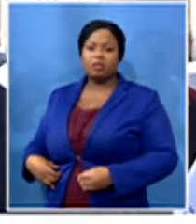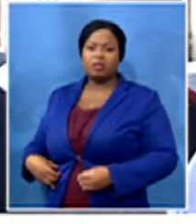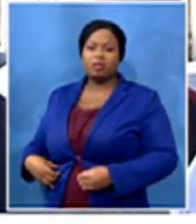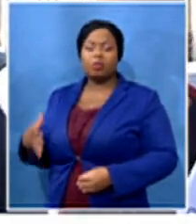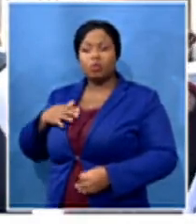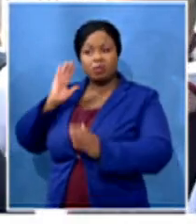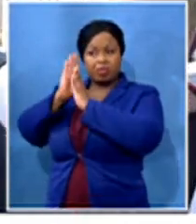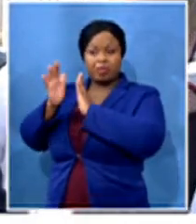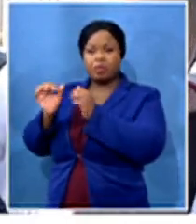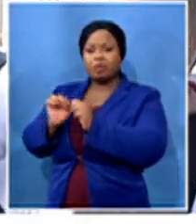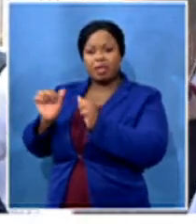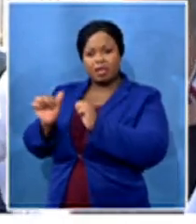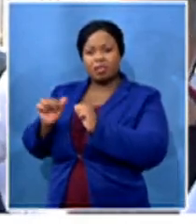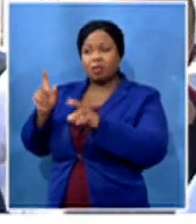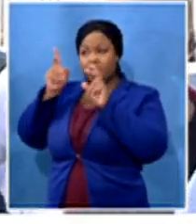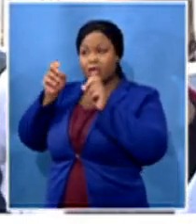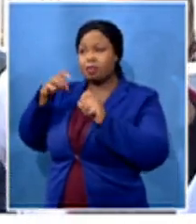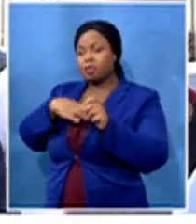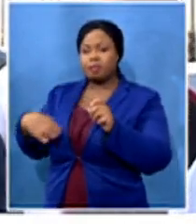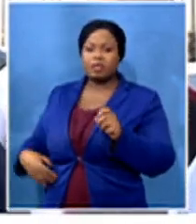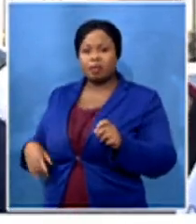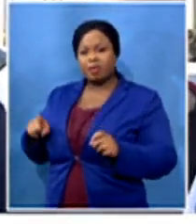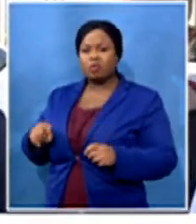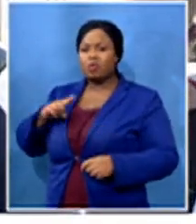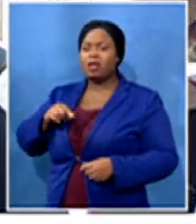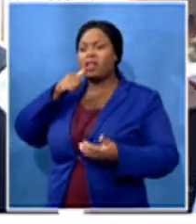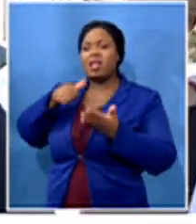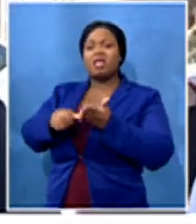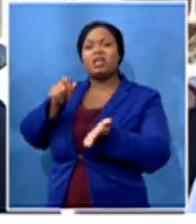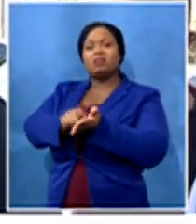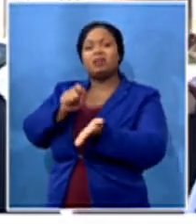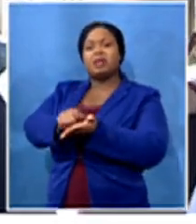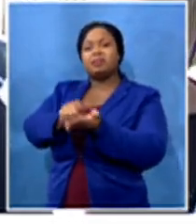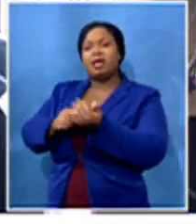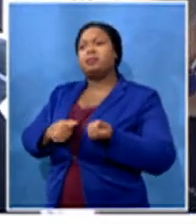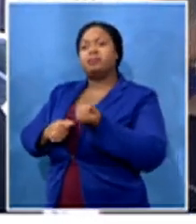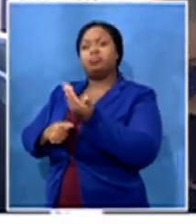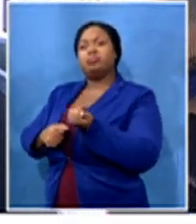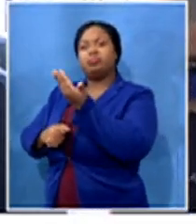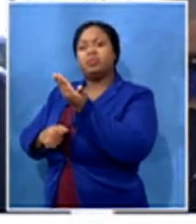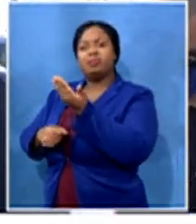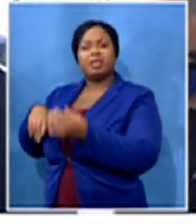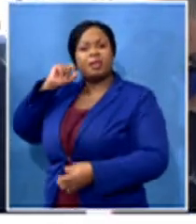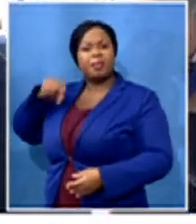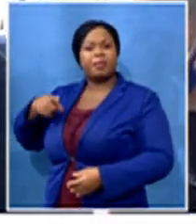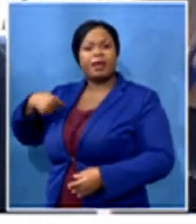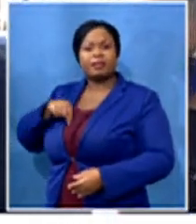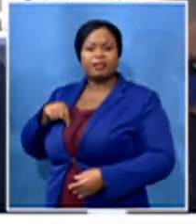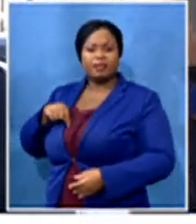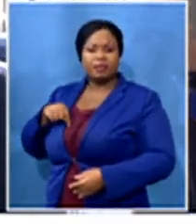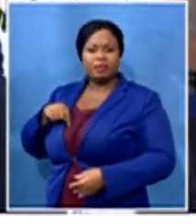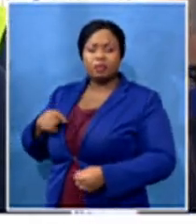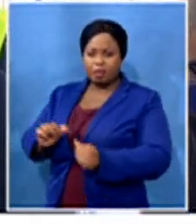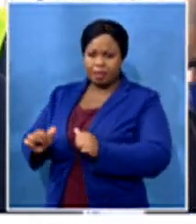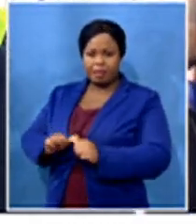rather be ignored by him, because we've written letters, as I've said, nobody's listening to us. We rather just